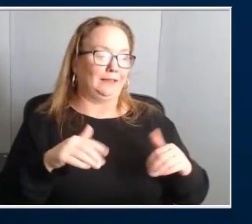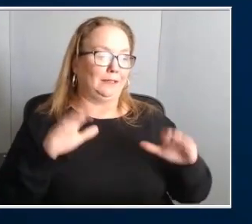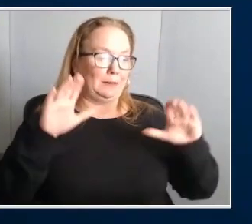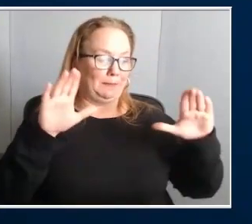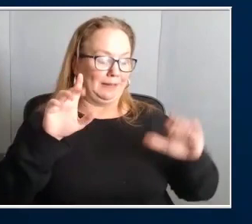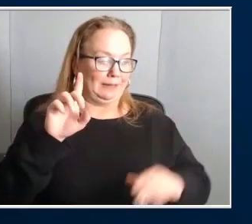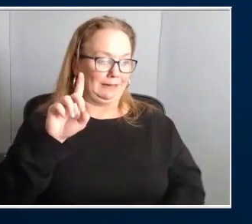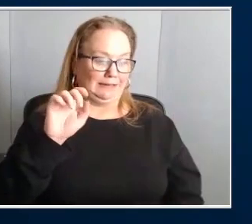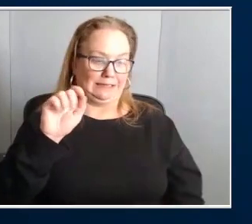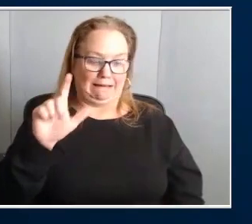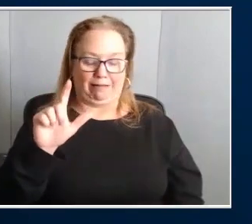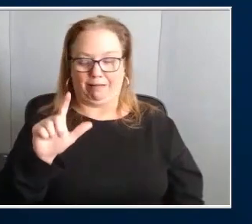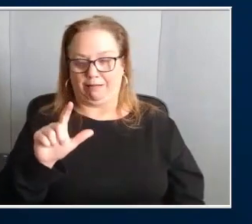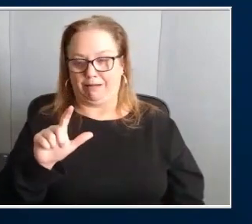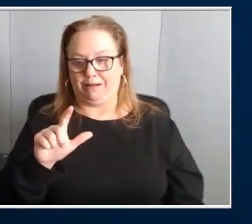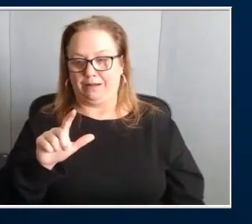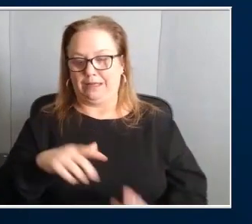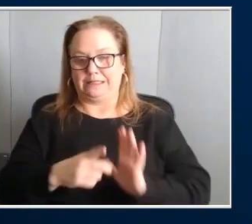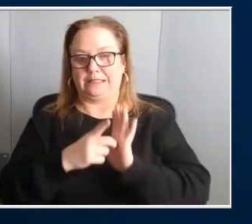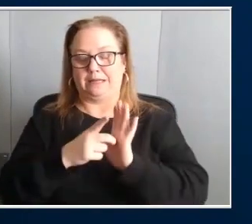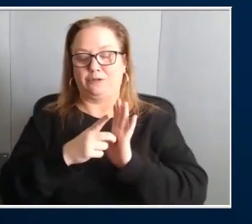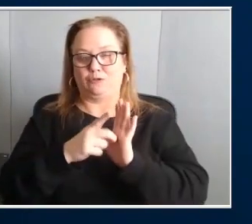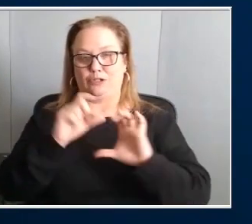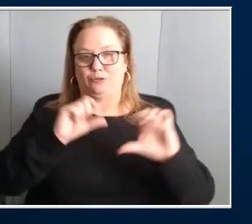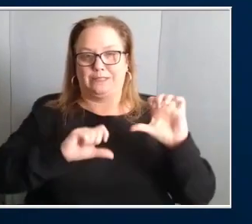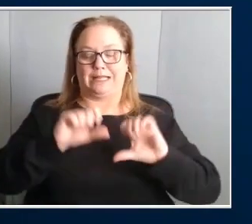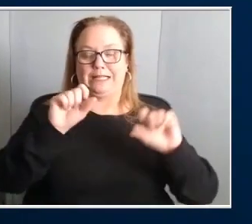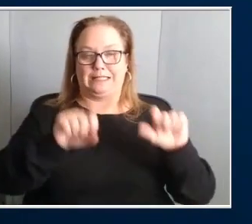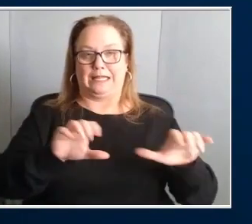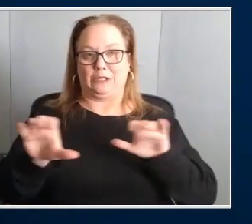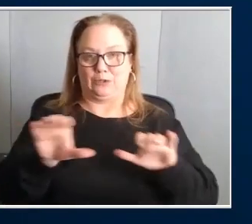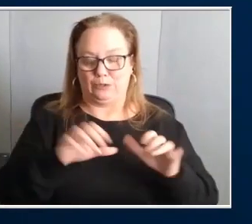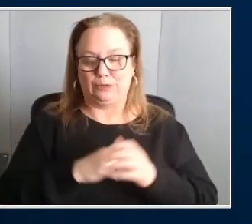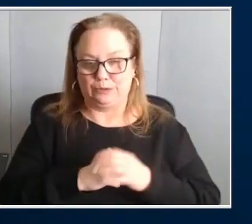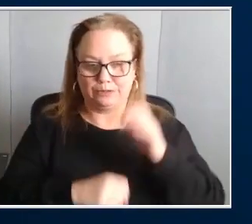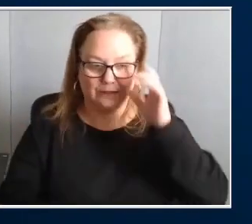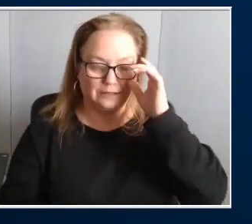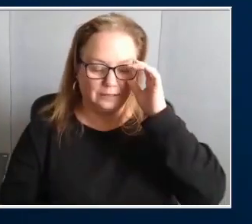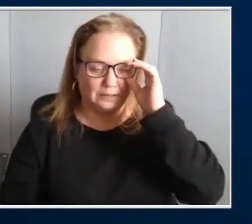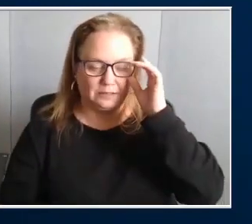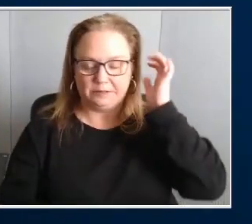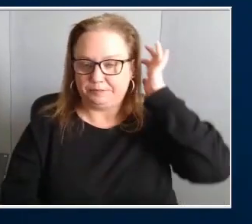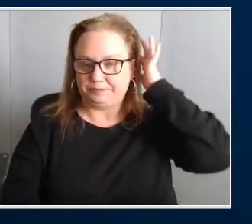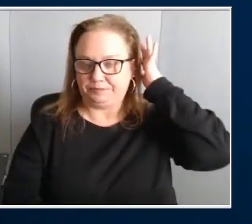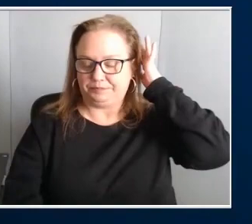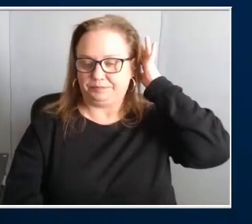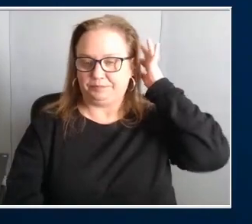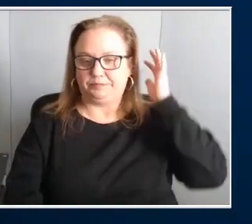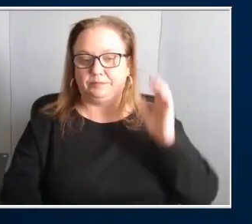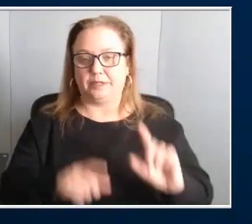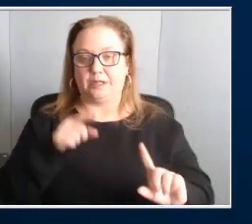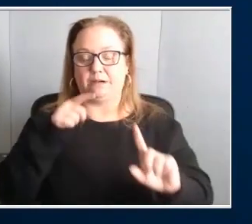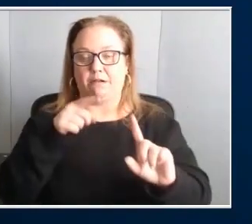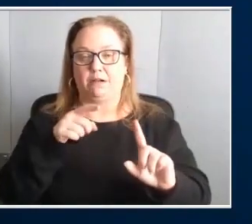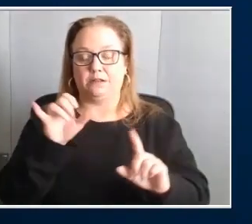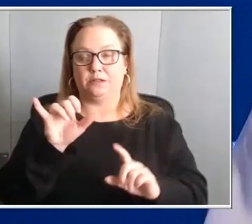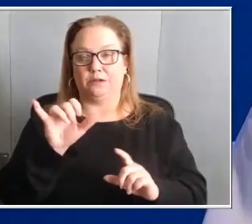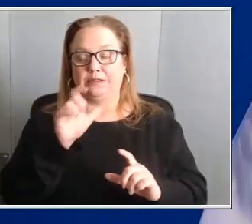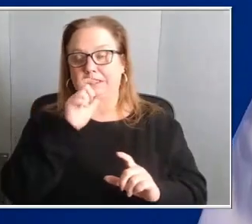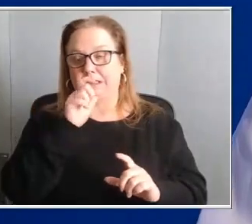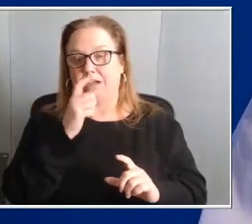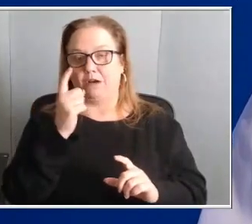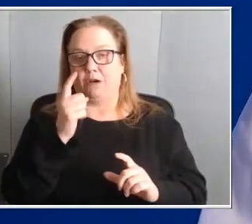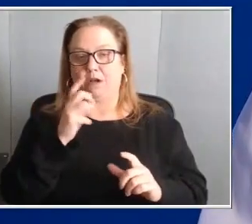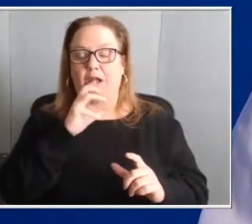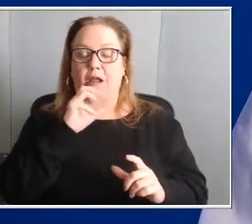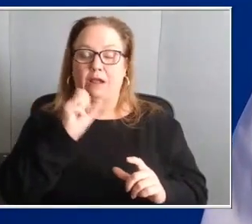we, again, it's a demonstration of what science can do, people. It is the science. And I think, to your point too, and it's not just elderly,